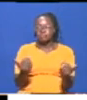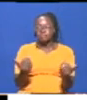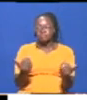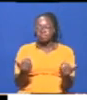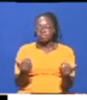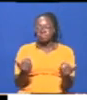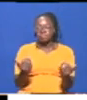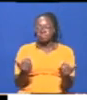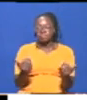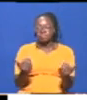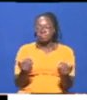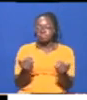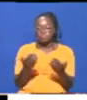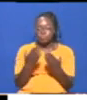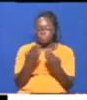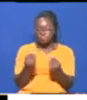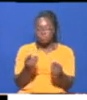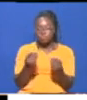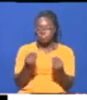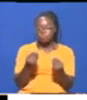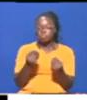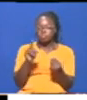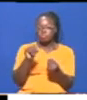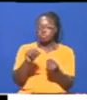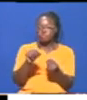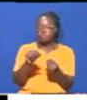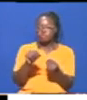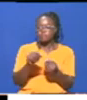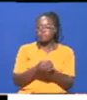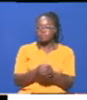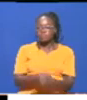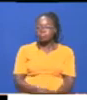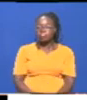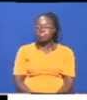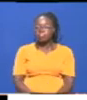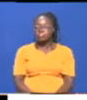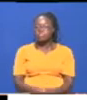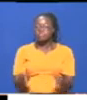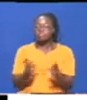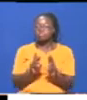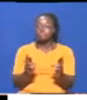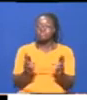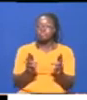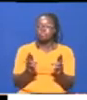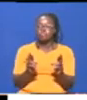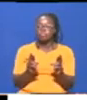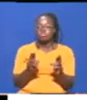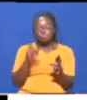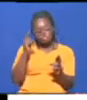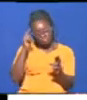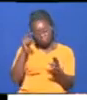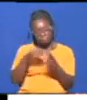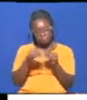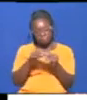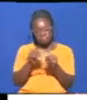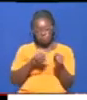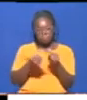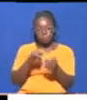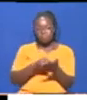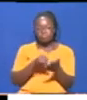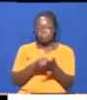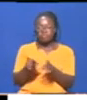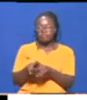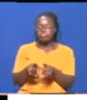available locally at an affordable price. That's the challenge there. And we are very confident about it. And then the